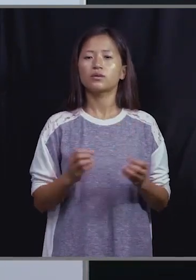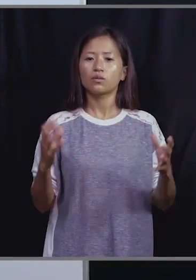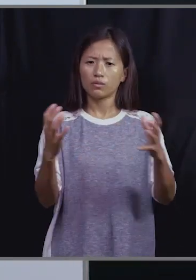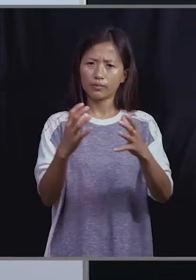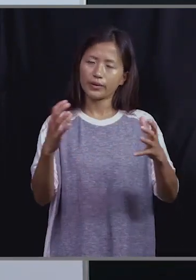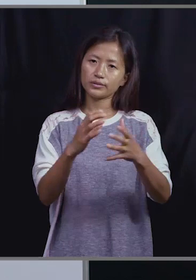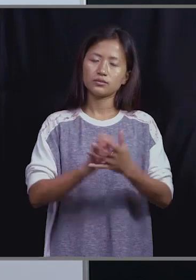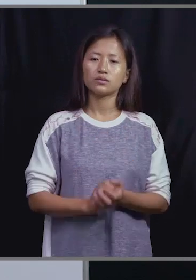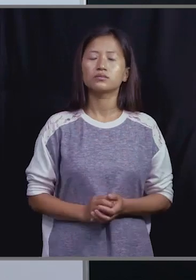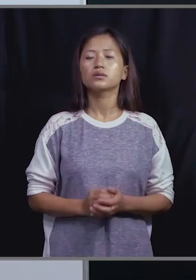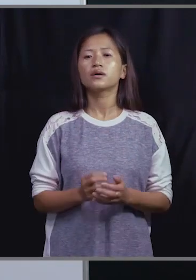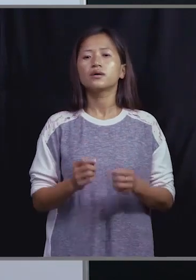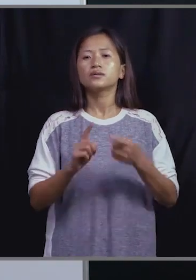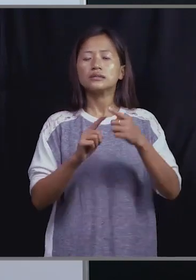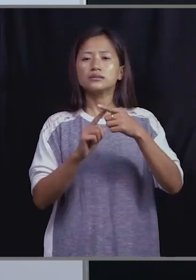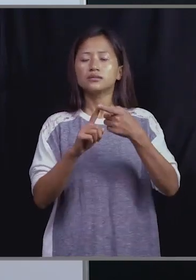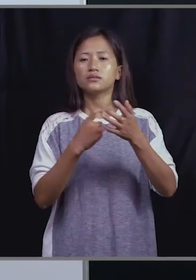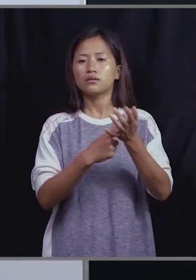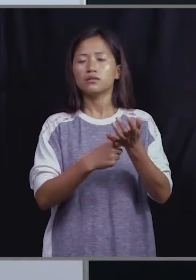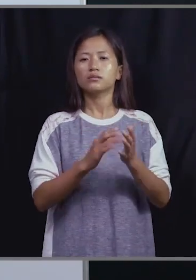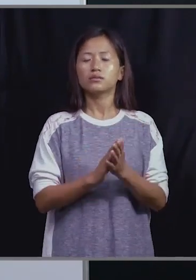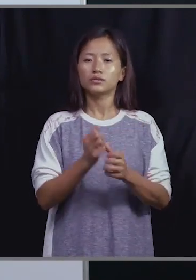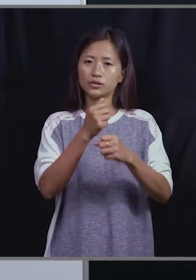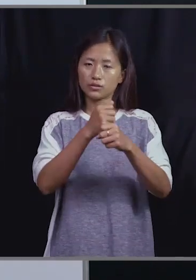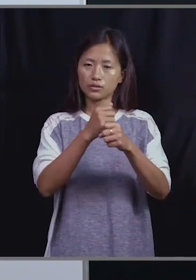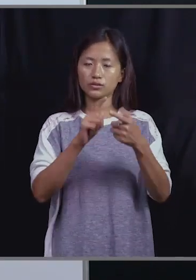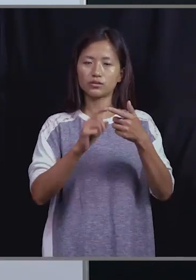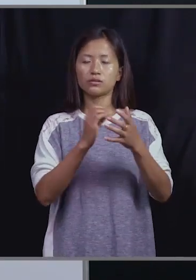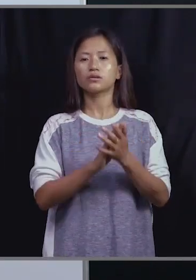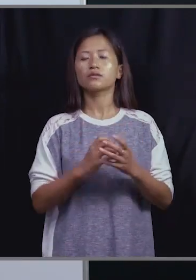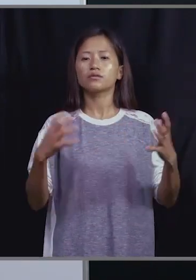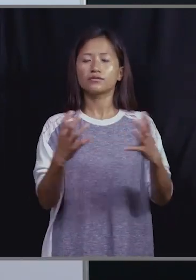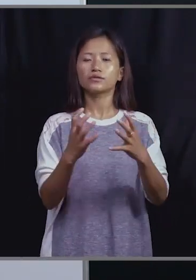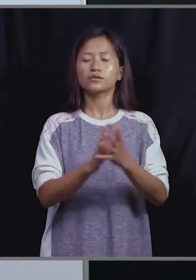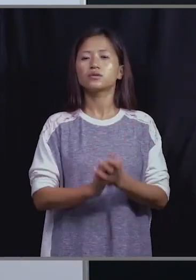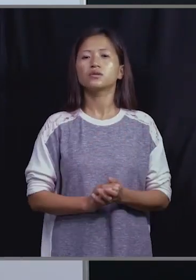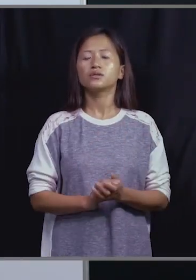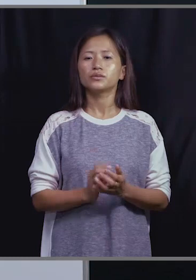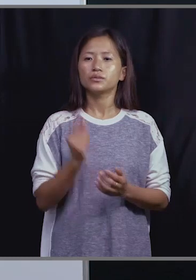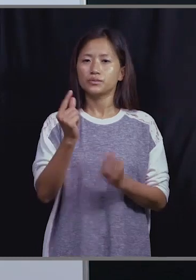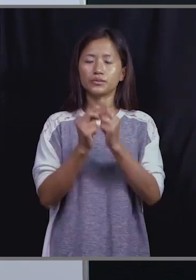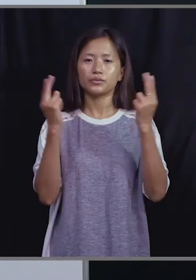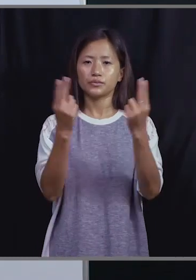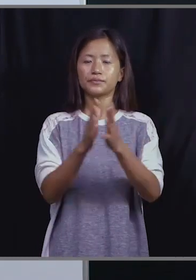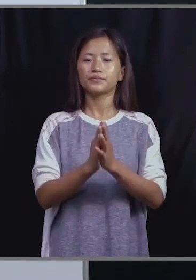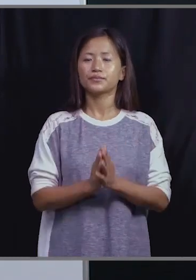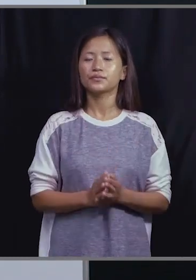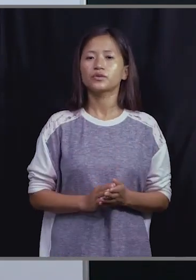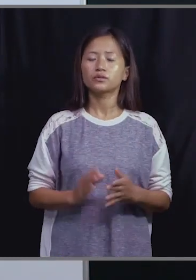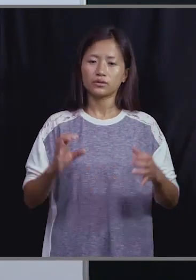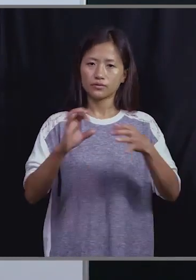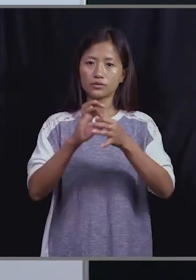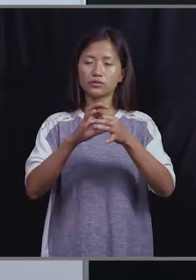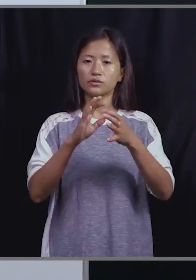or seize or hold their geographical unit. So they had a feeling to join this NATO,